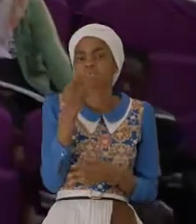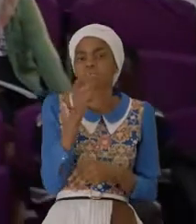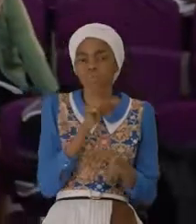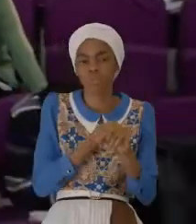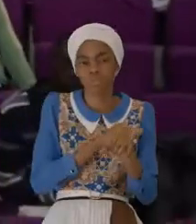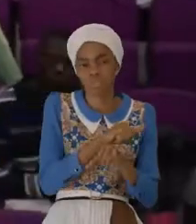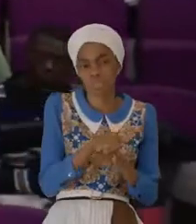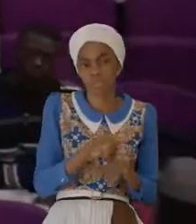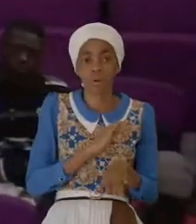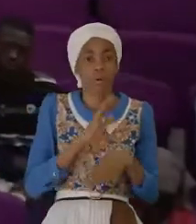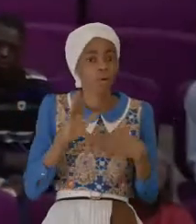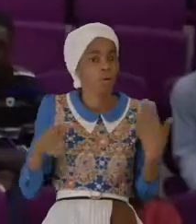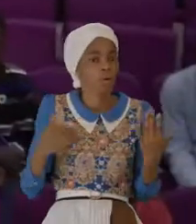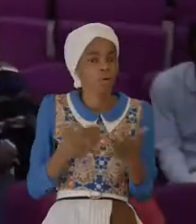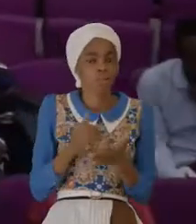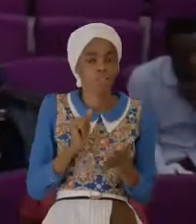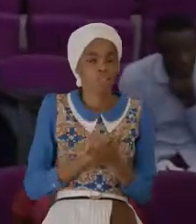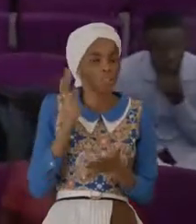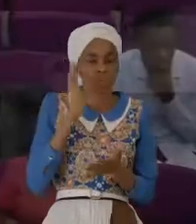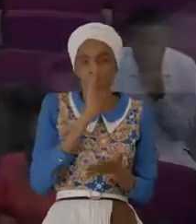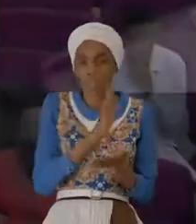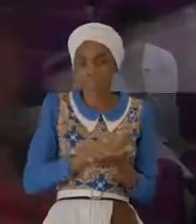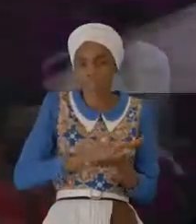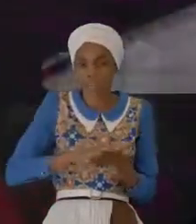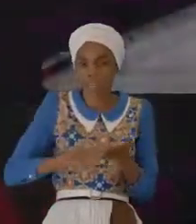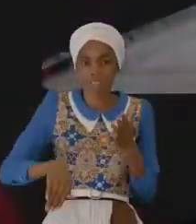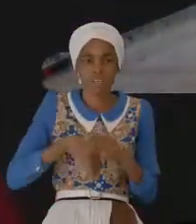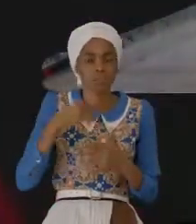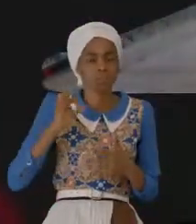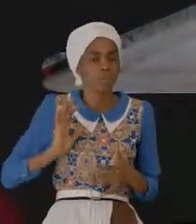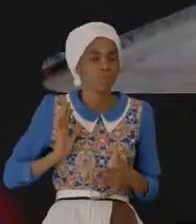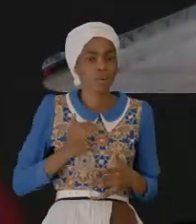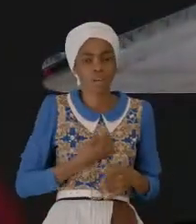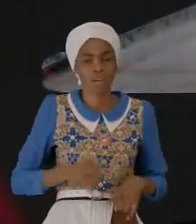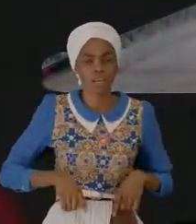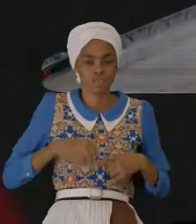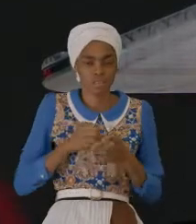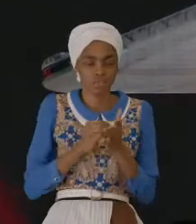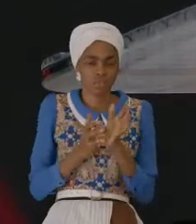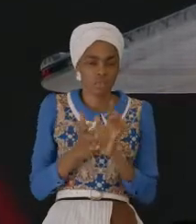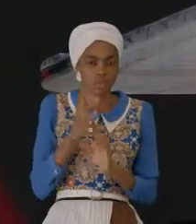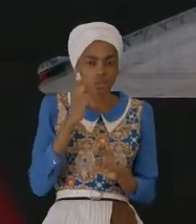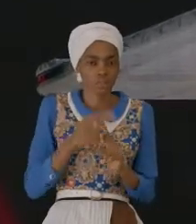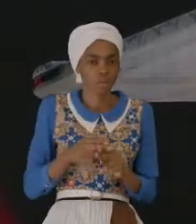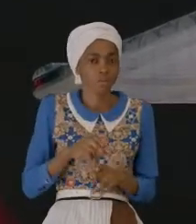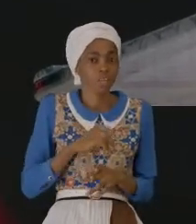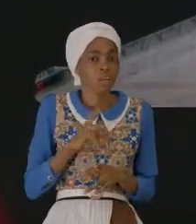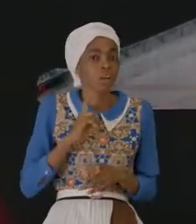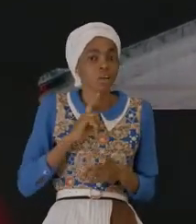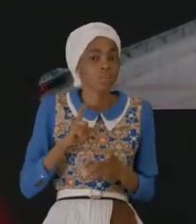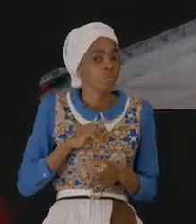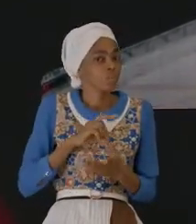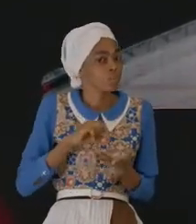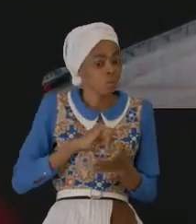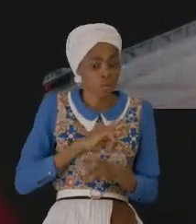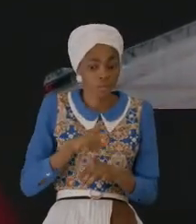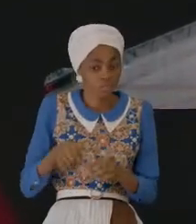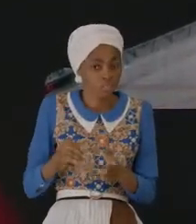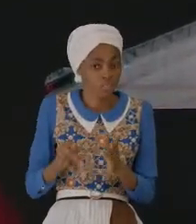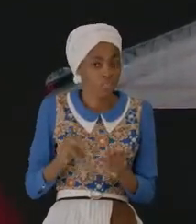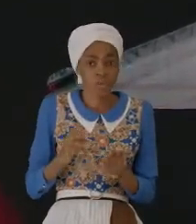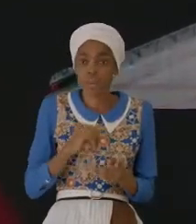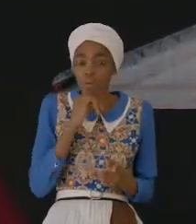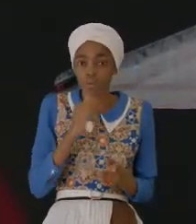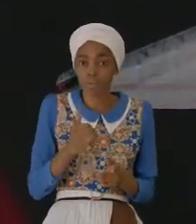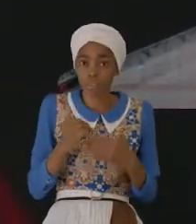of that will be cleansed out of our lives those things were not there when we